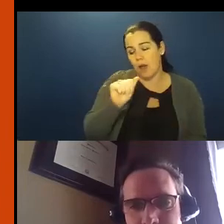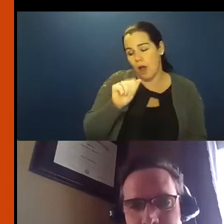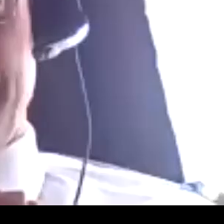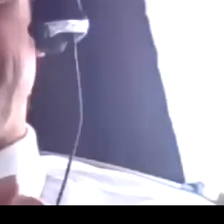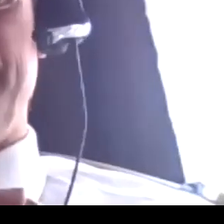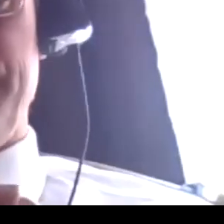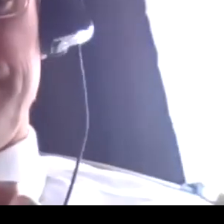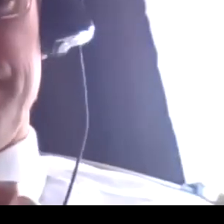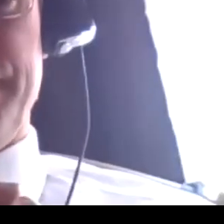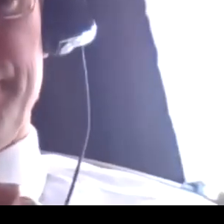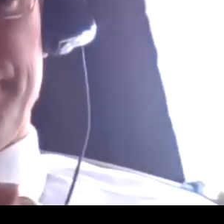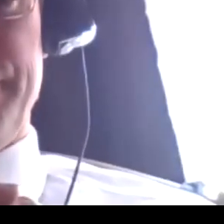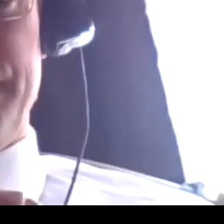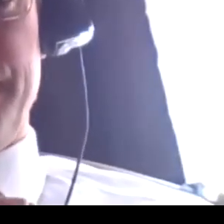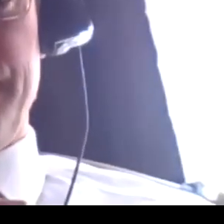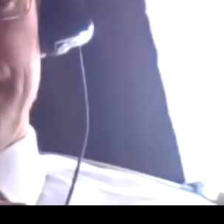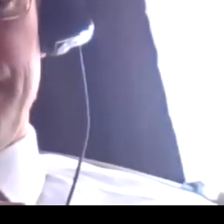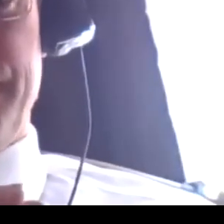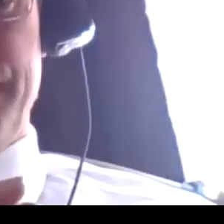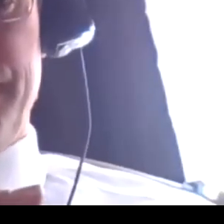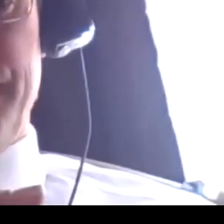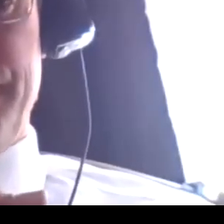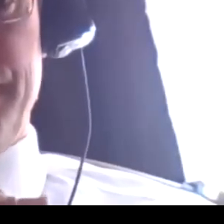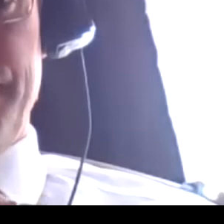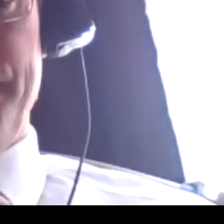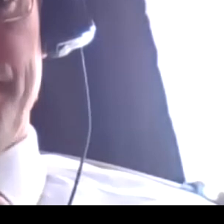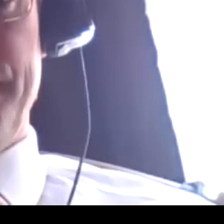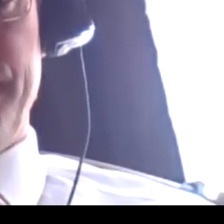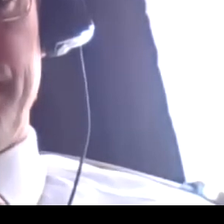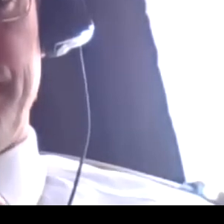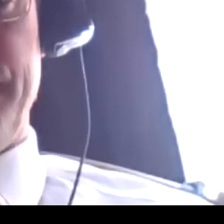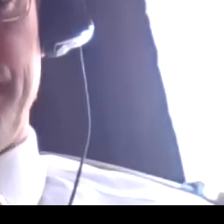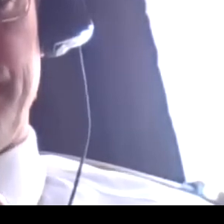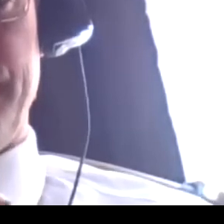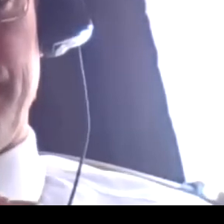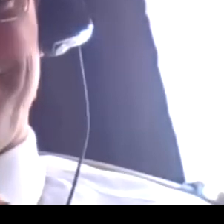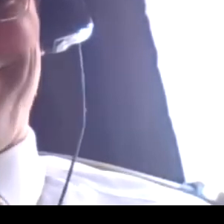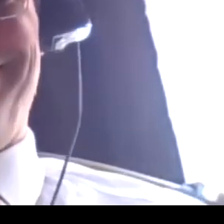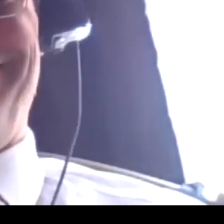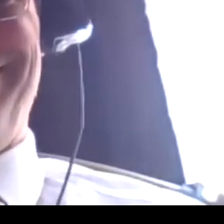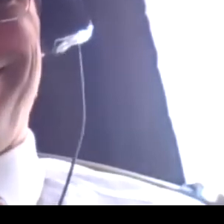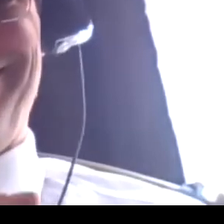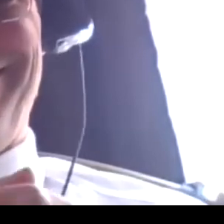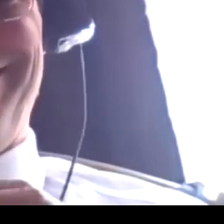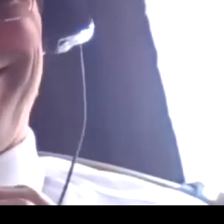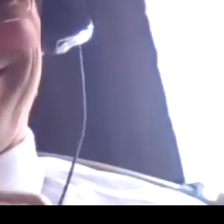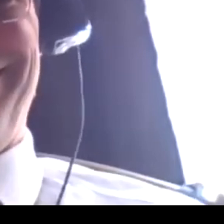And thanks to Kim and to, I need to go back, sorry.